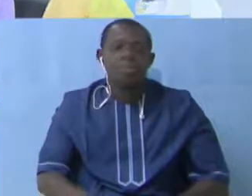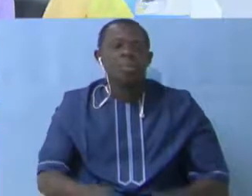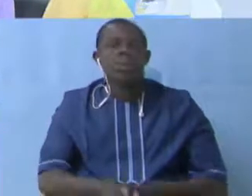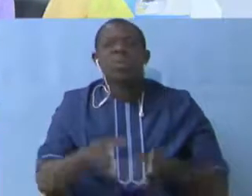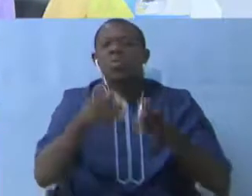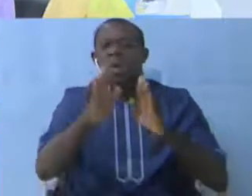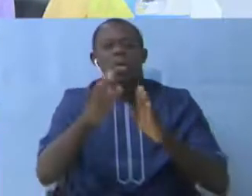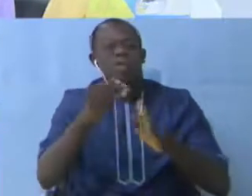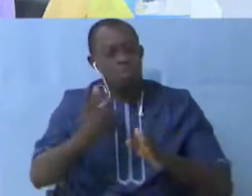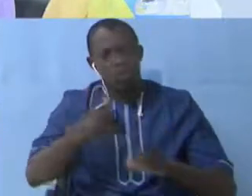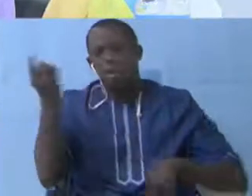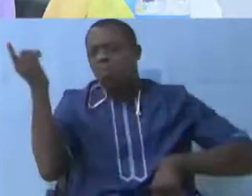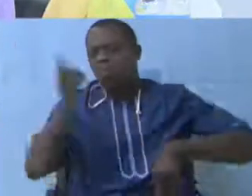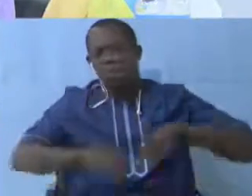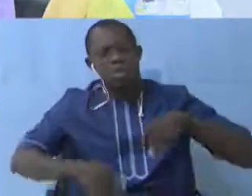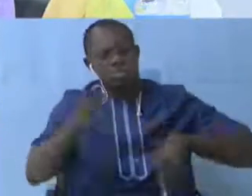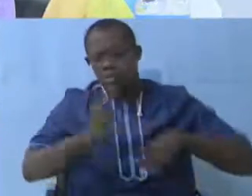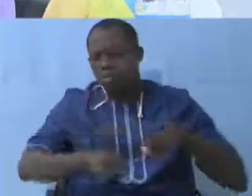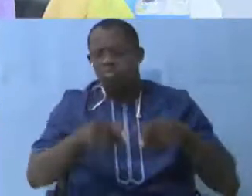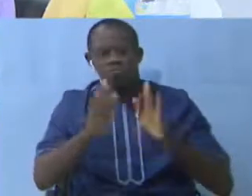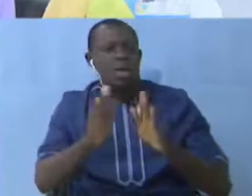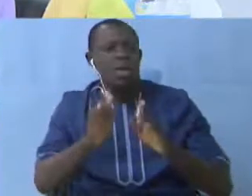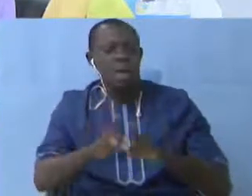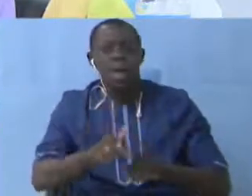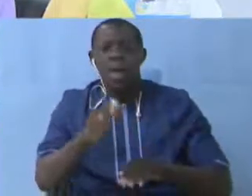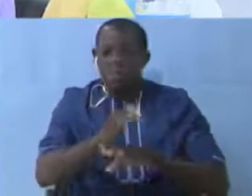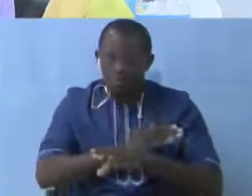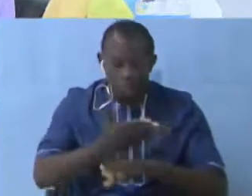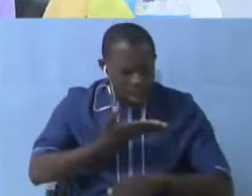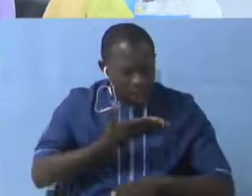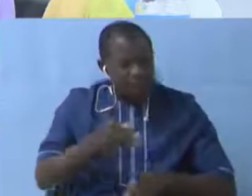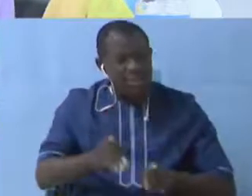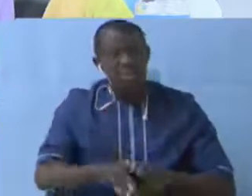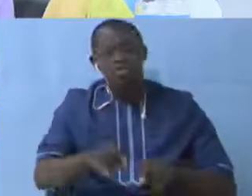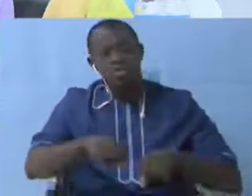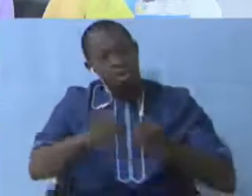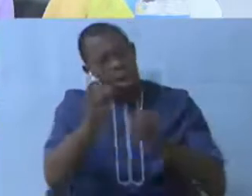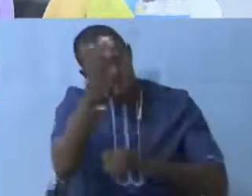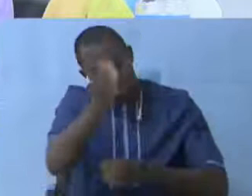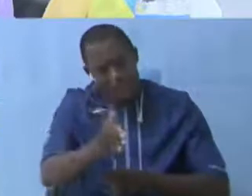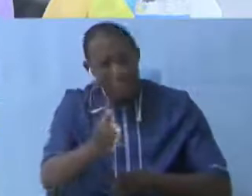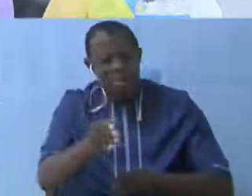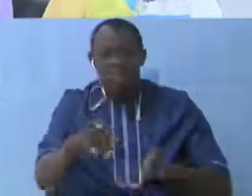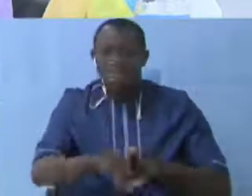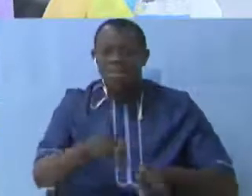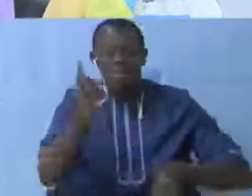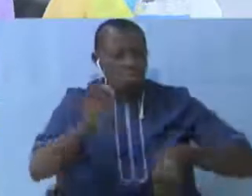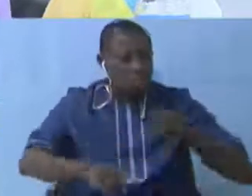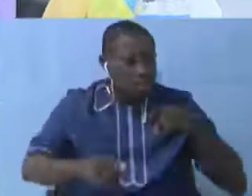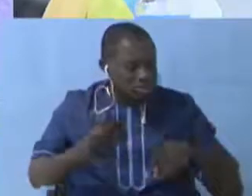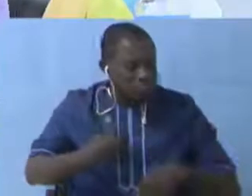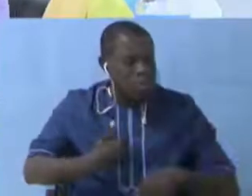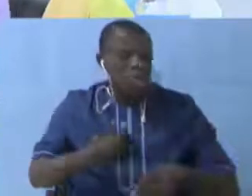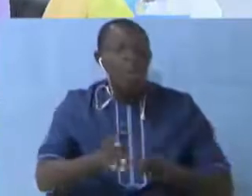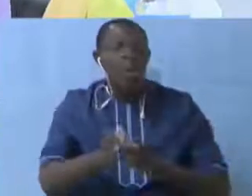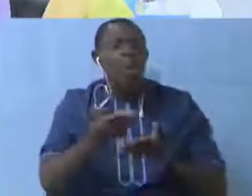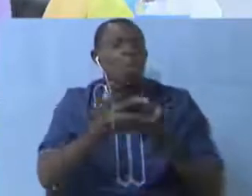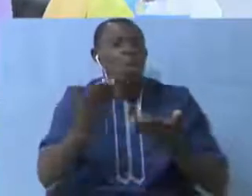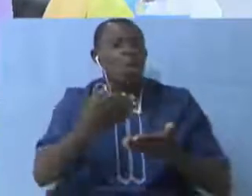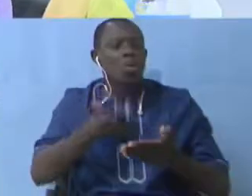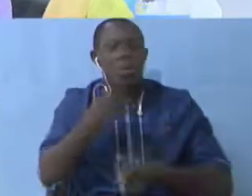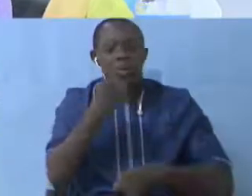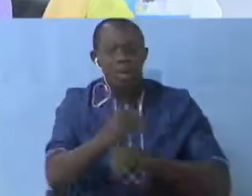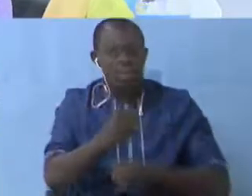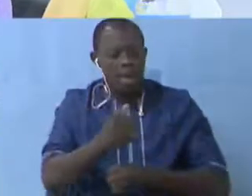punishment. People were punished. You can see that there were violations, they were punishing people, and all to instill fear so that,